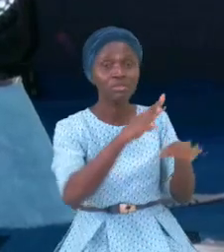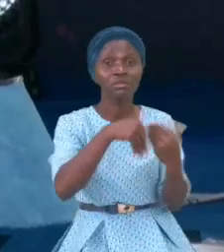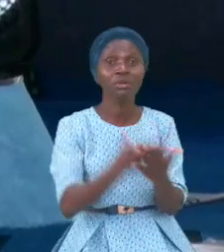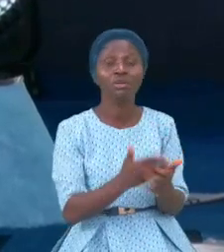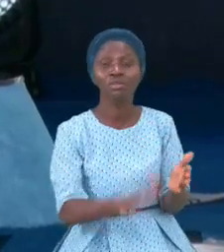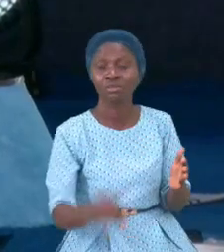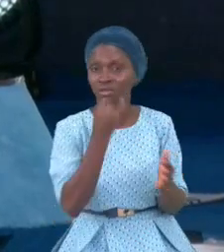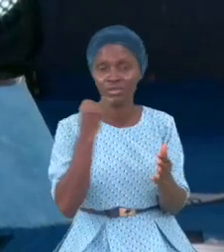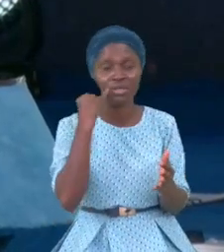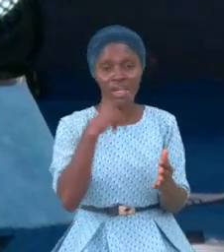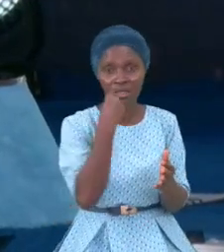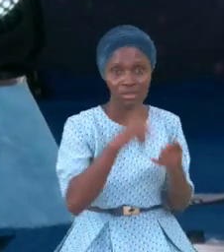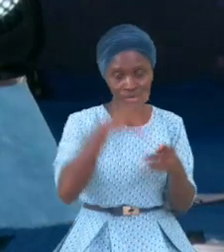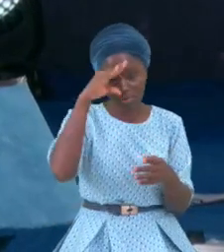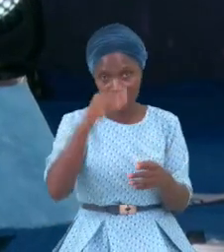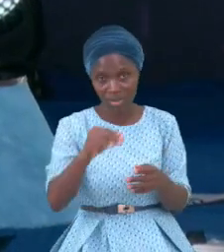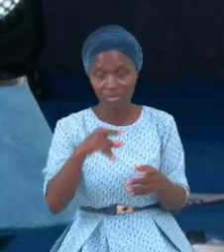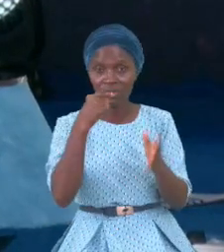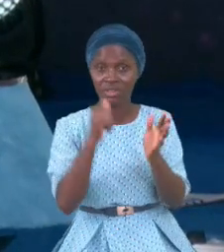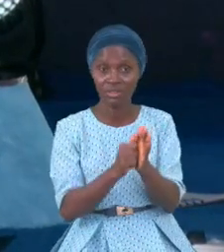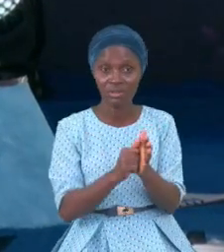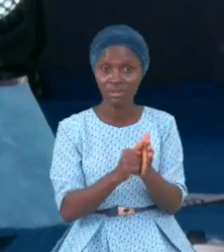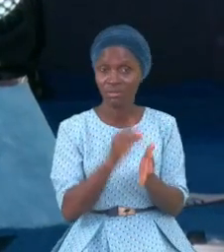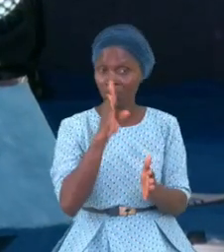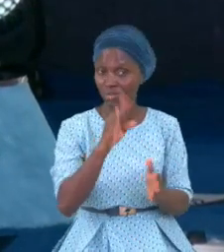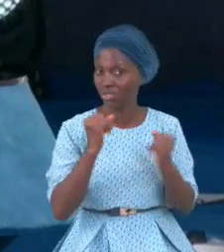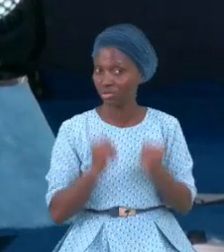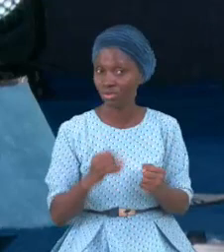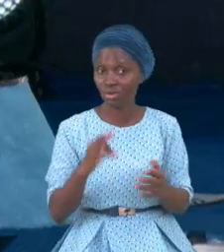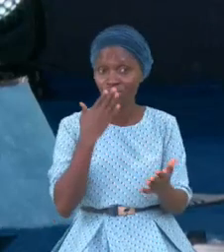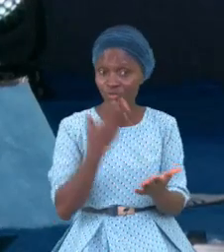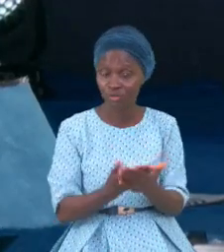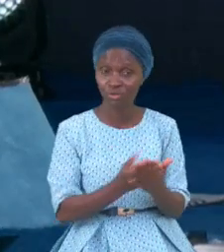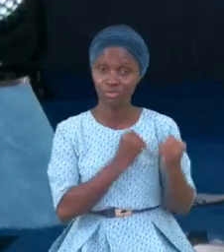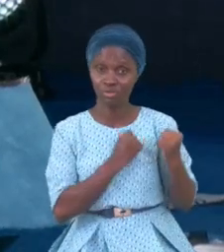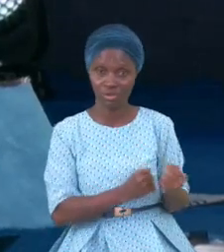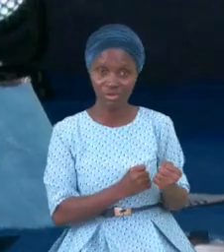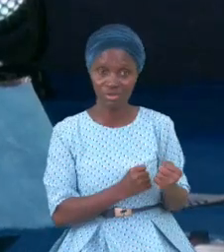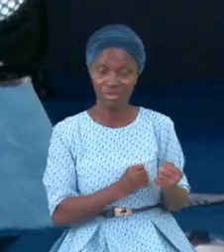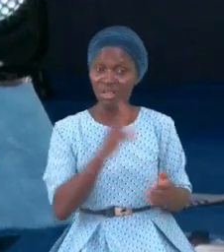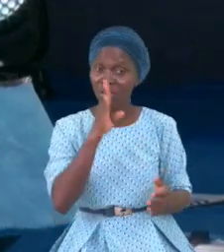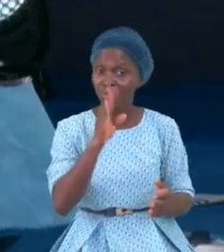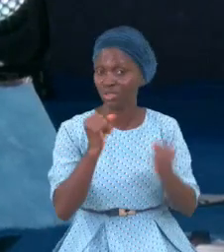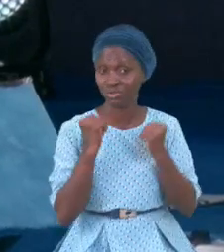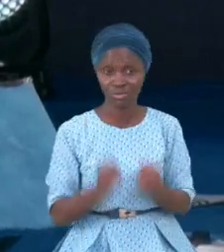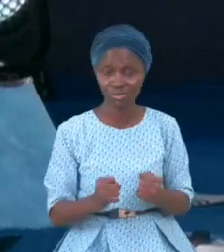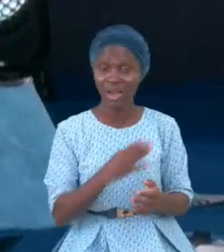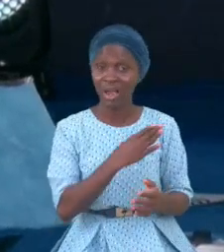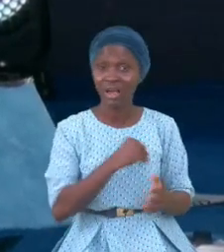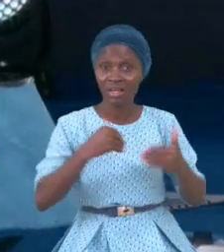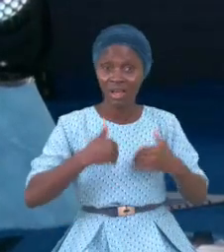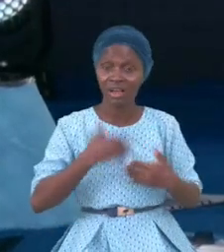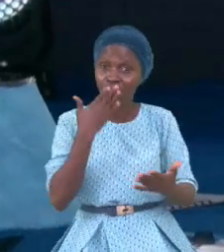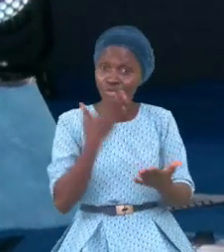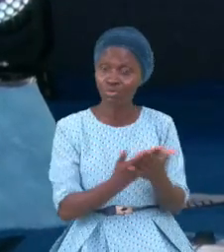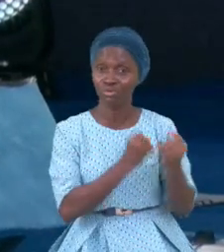unto him, he says, be strong and of a good courage. Be strong and of a good courage,